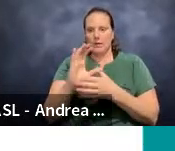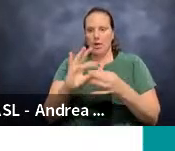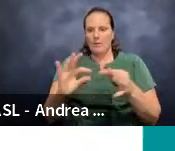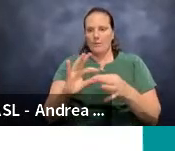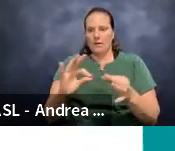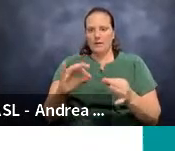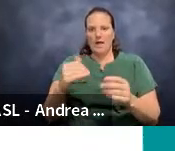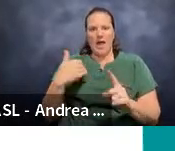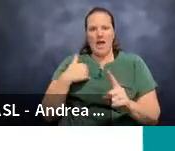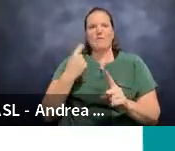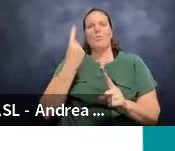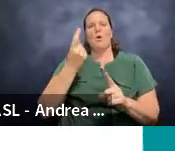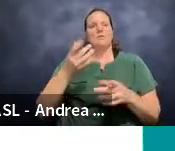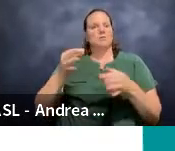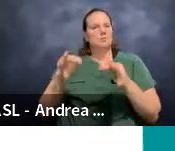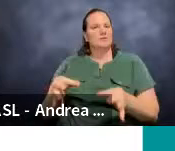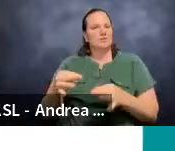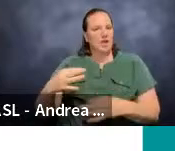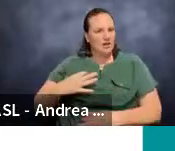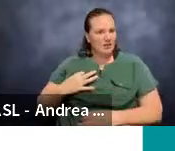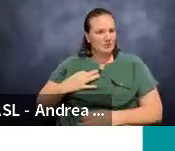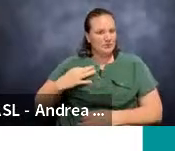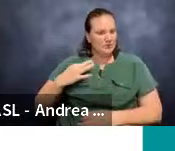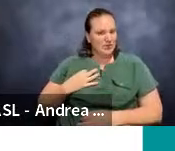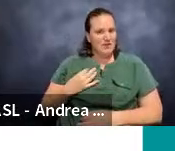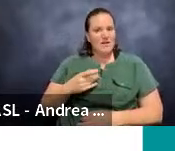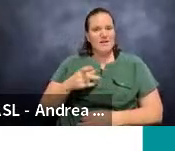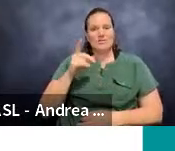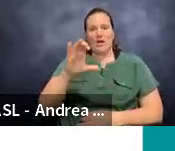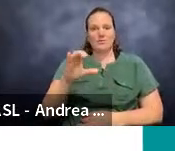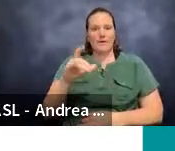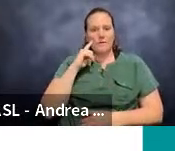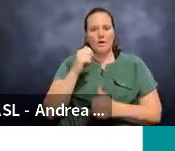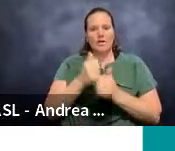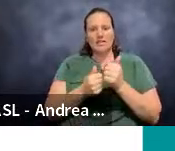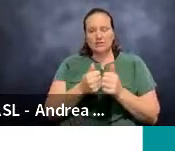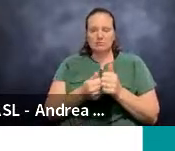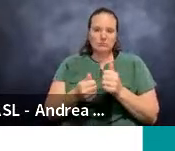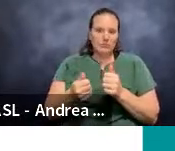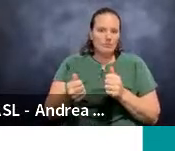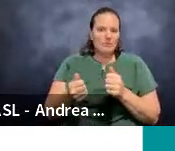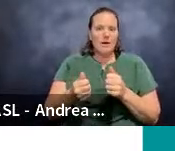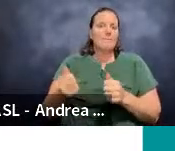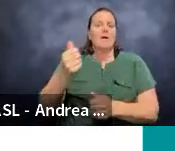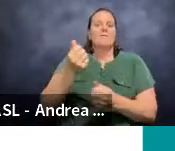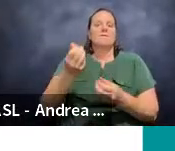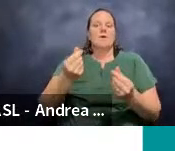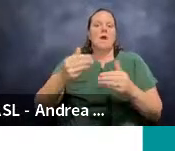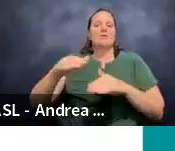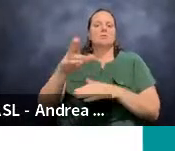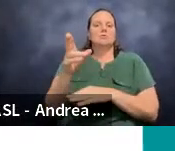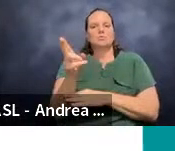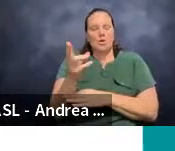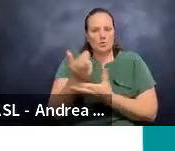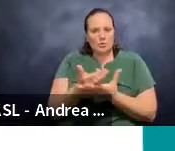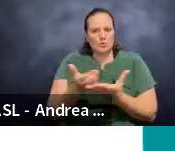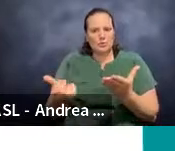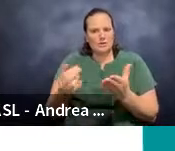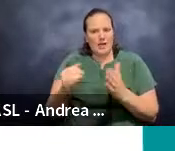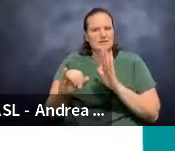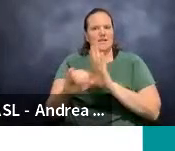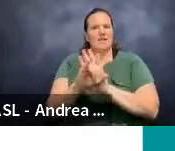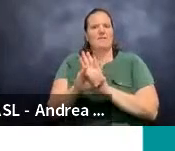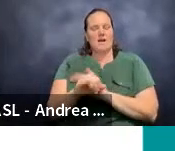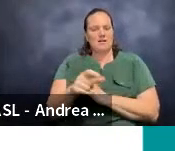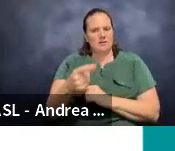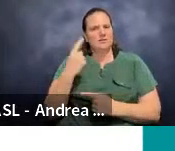is one determination of eligibility document for each above ground historic resource identified that